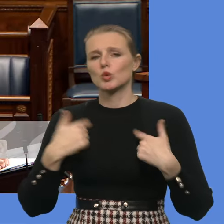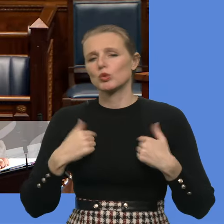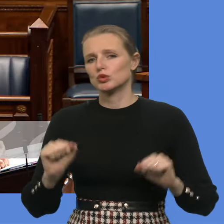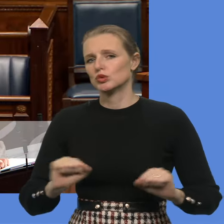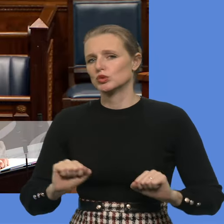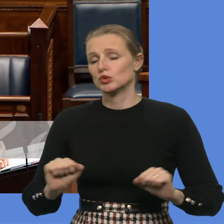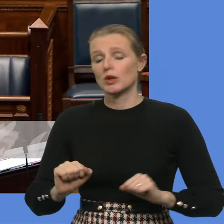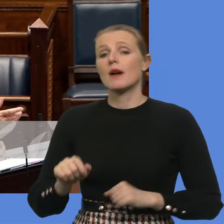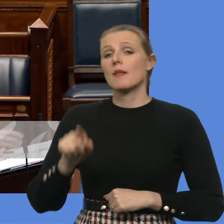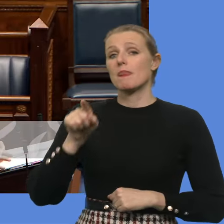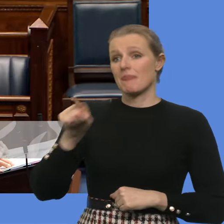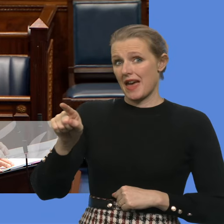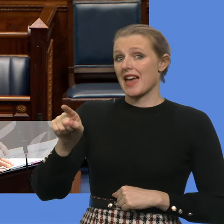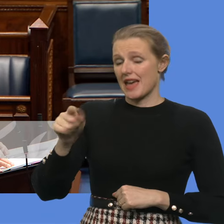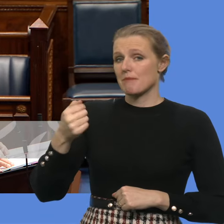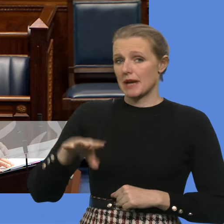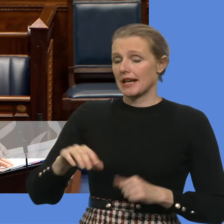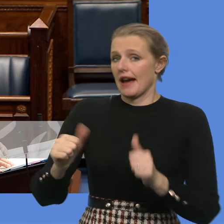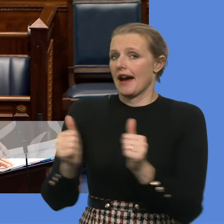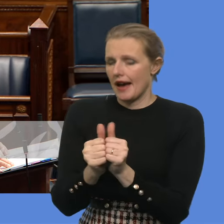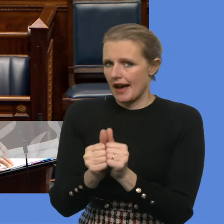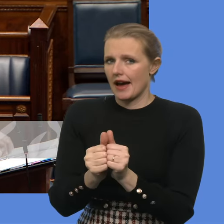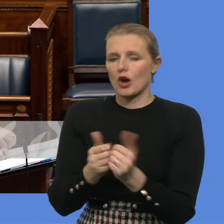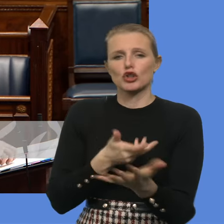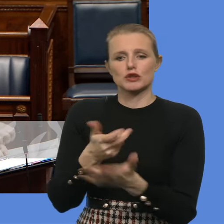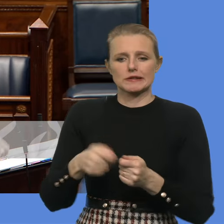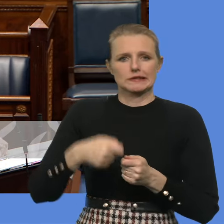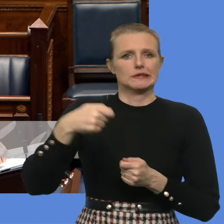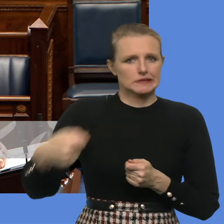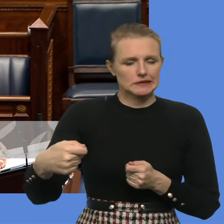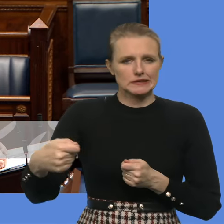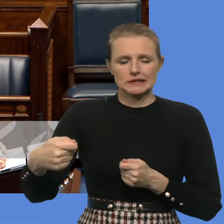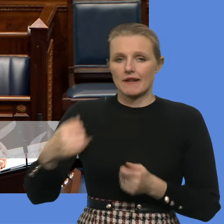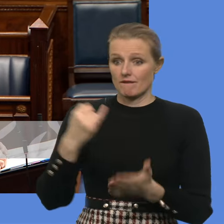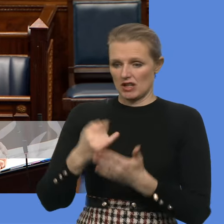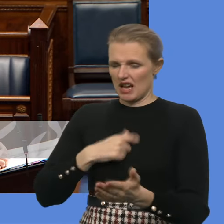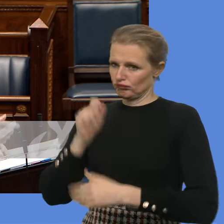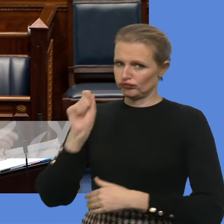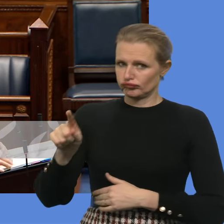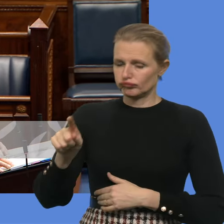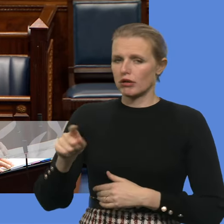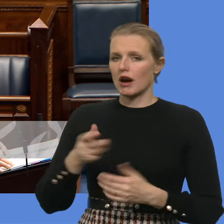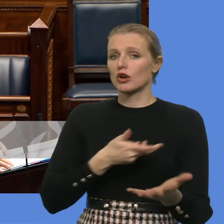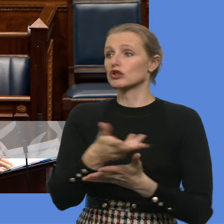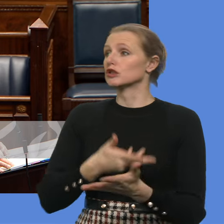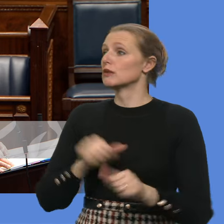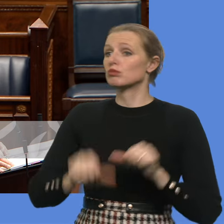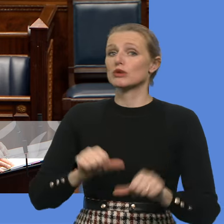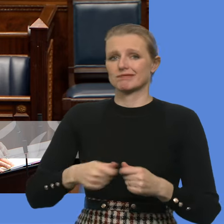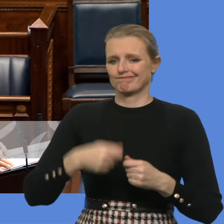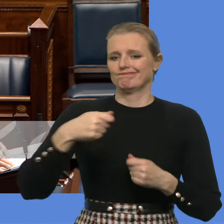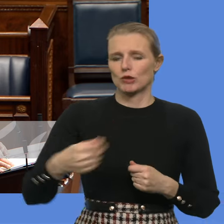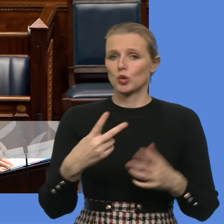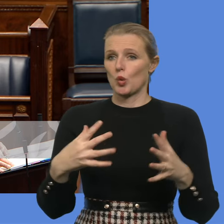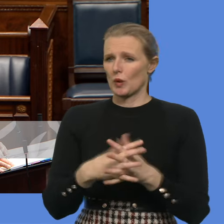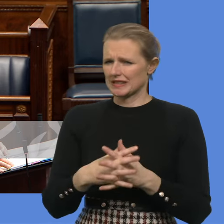said, they did extend following our intervention. The day after I wrote them, they extended the consultation process by a further 2 weeks. That's due to end next week,